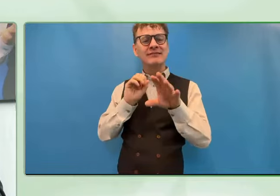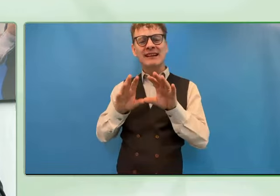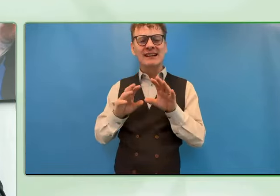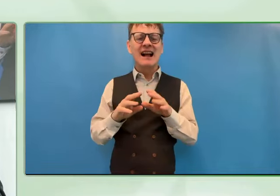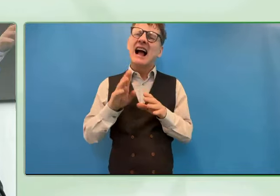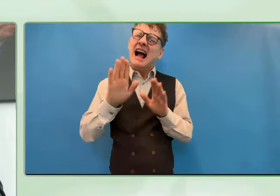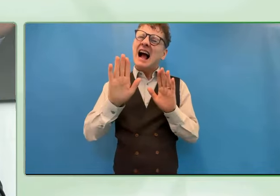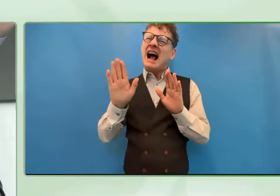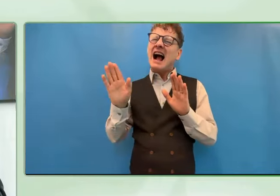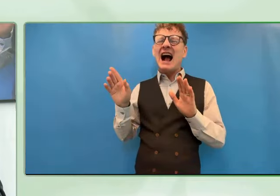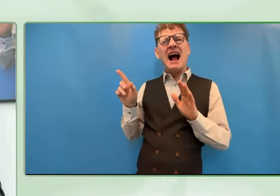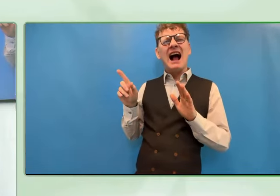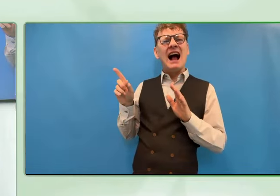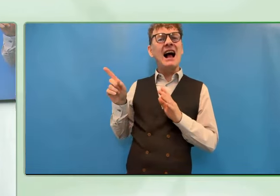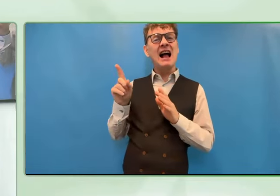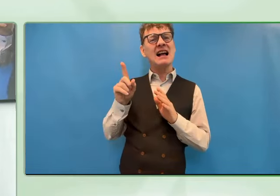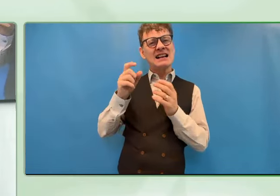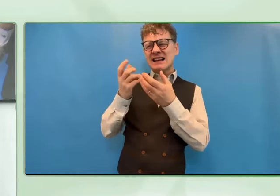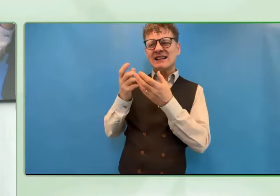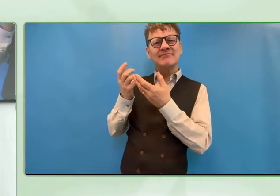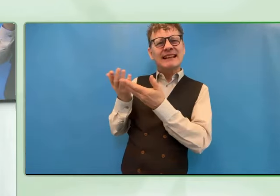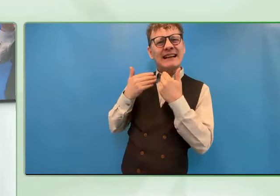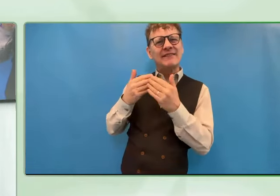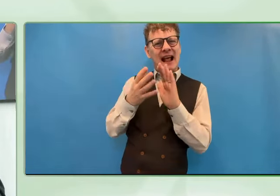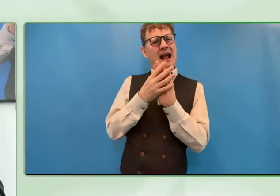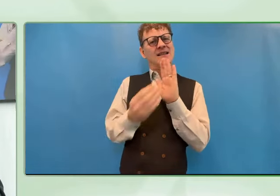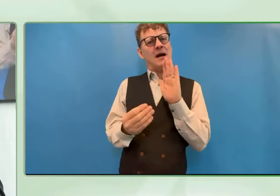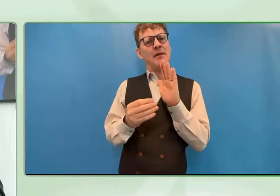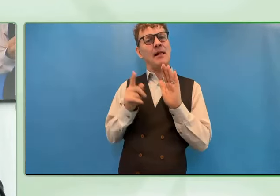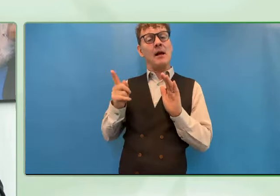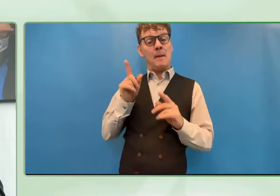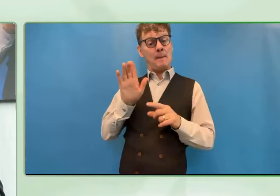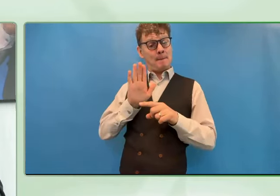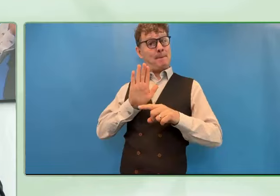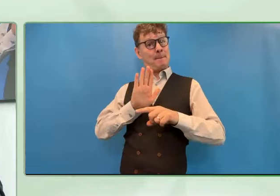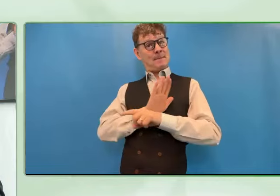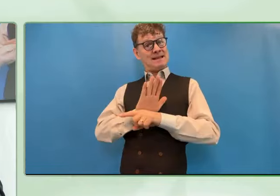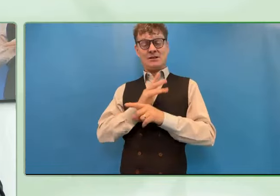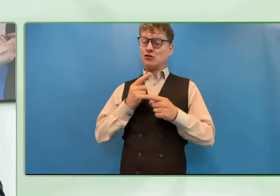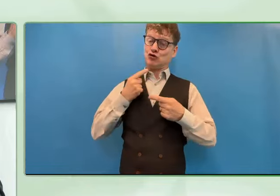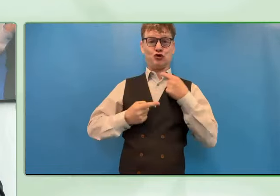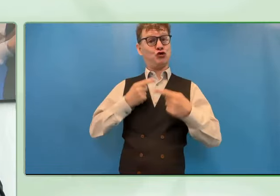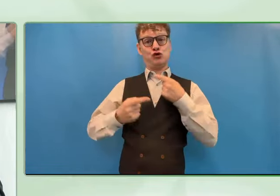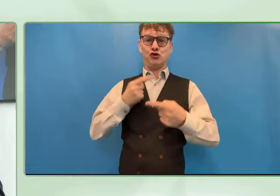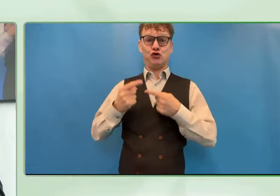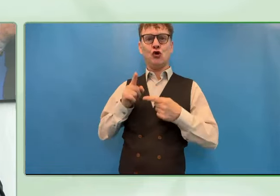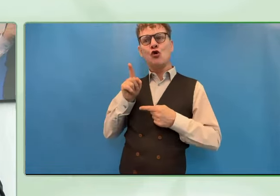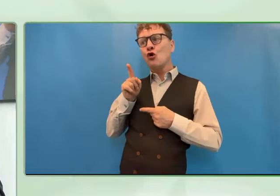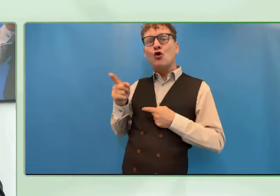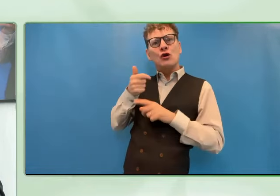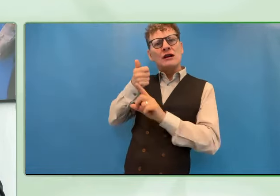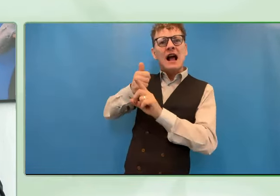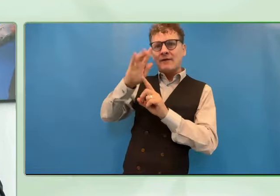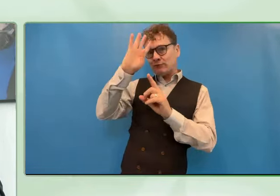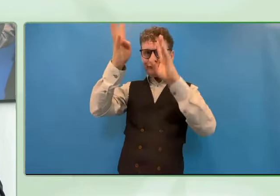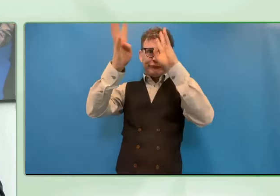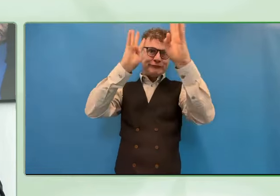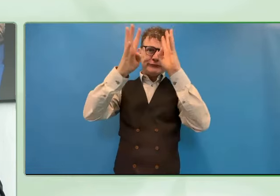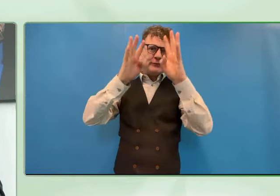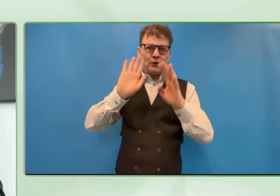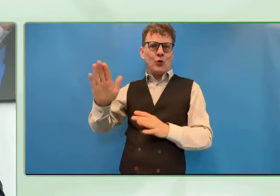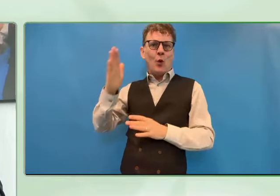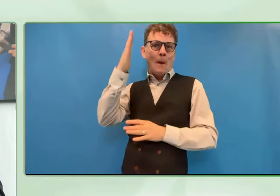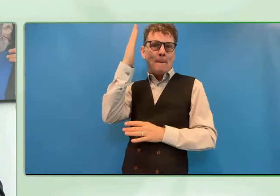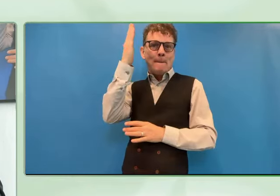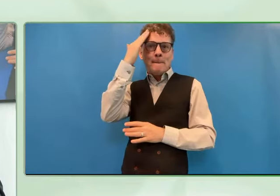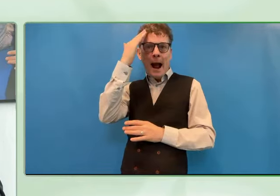to some concrete examples because you talked about being a business person. Obviously, you're an innovator, and you got one of those minds that is looking for the